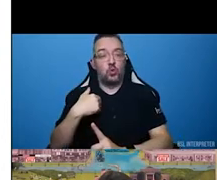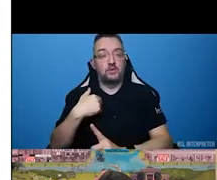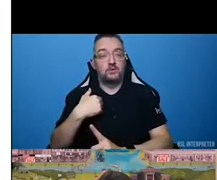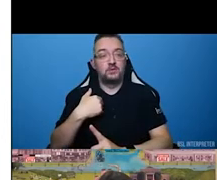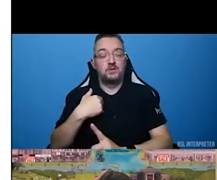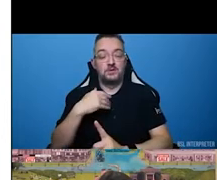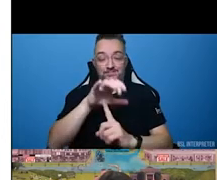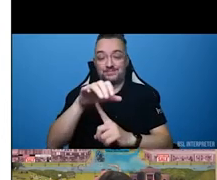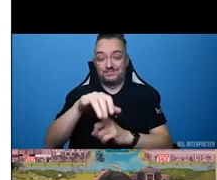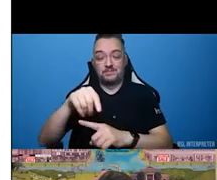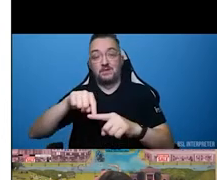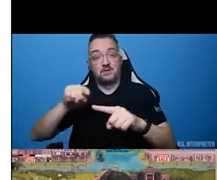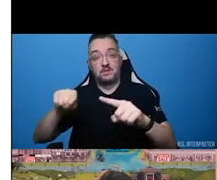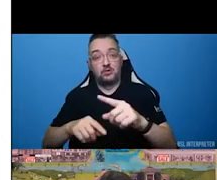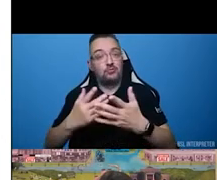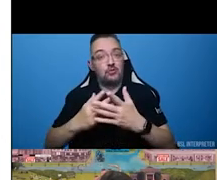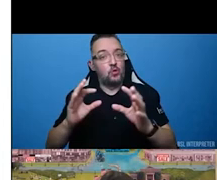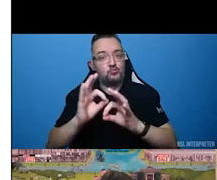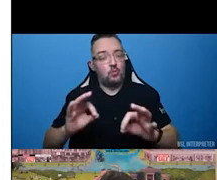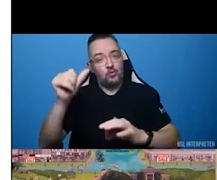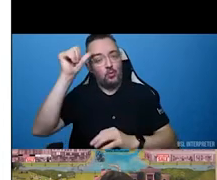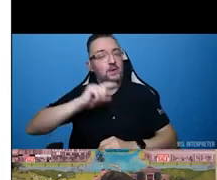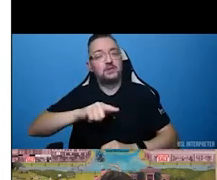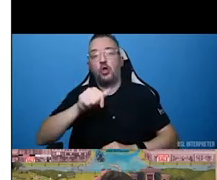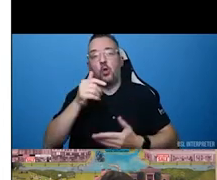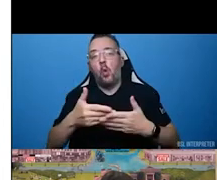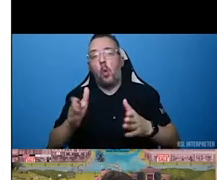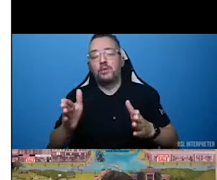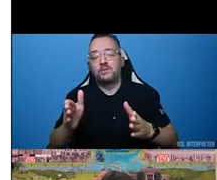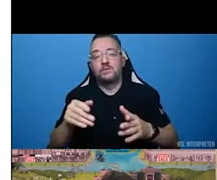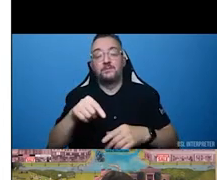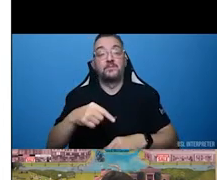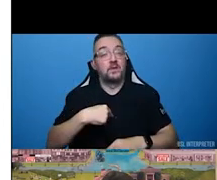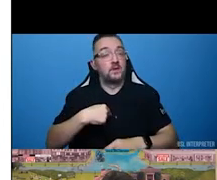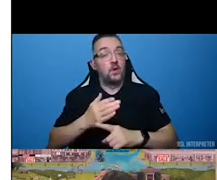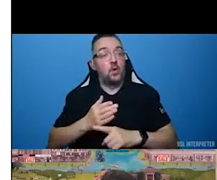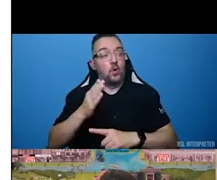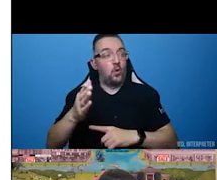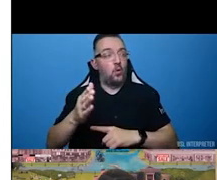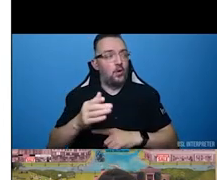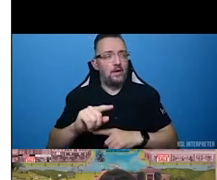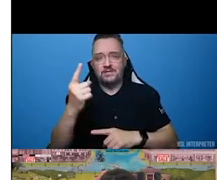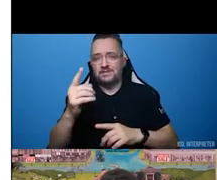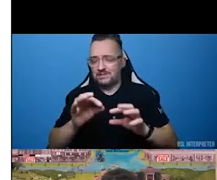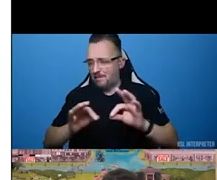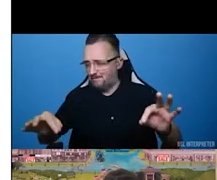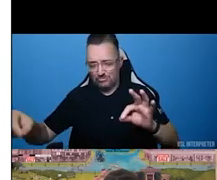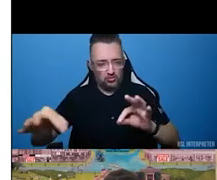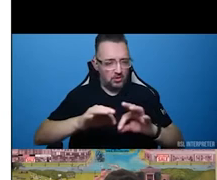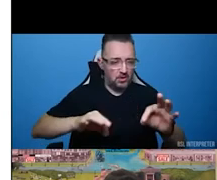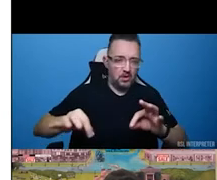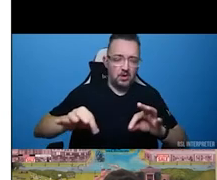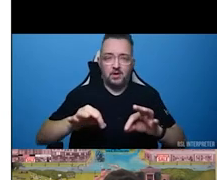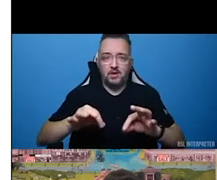of toilets in its basement that nobody really knows about because they're not open to the public. But when we went to actually first measure up the pavilion, which was during the